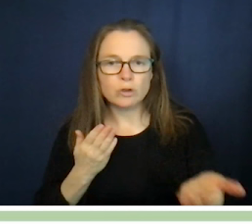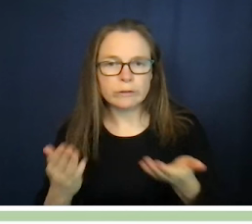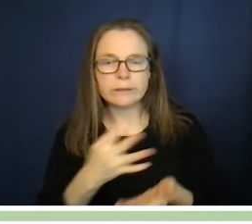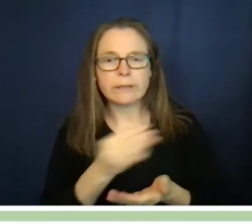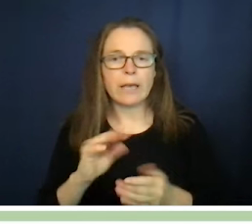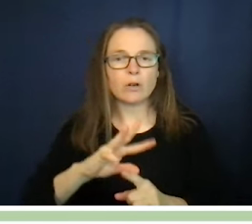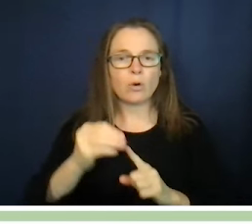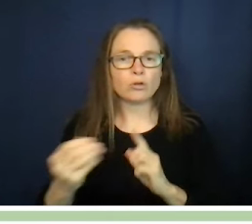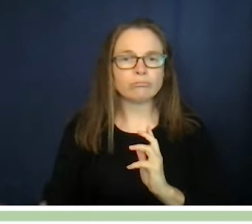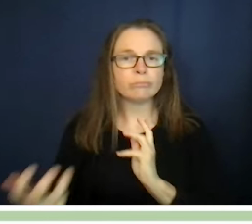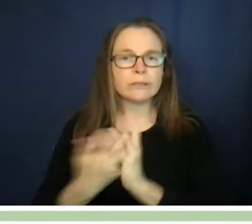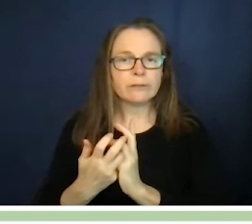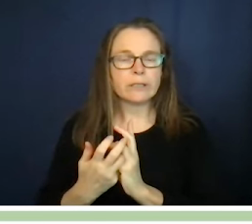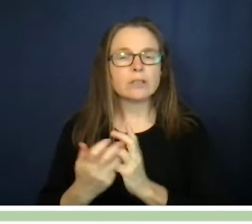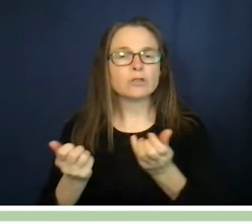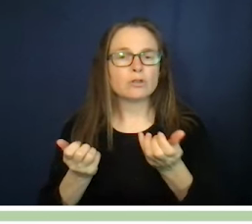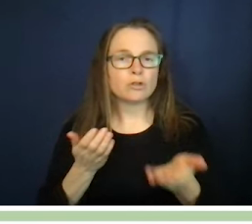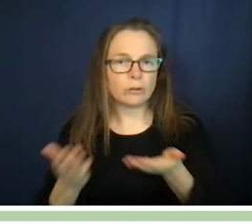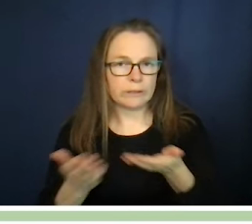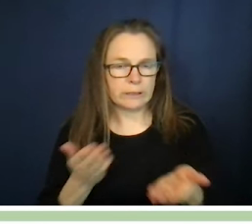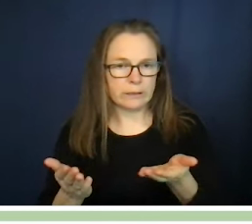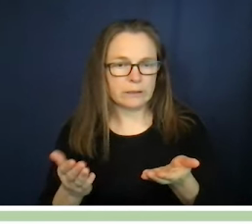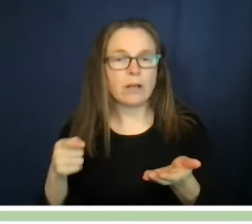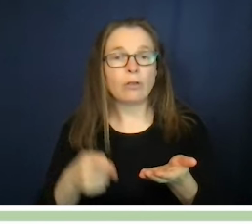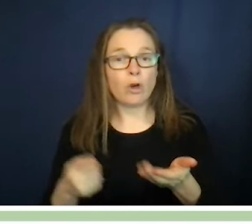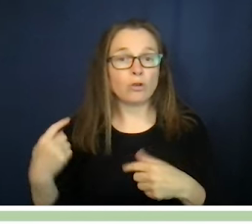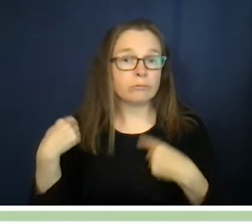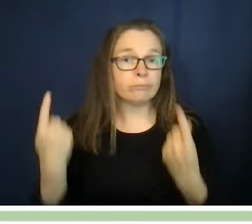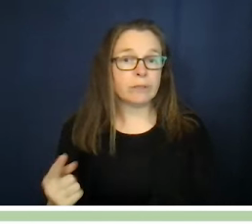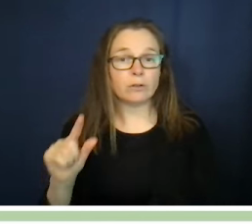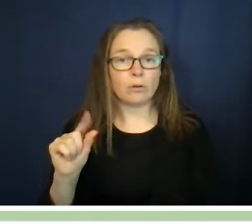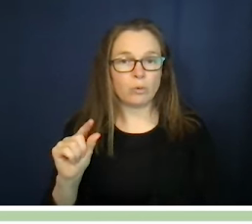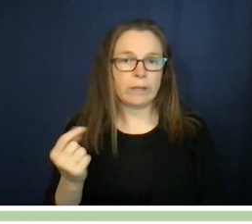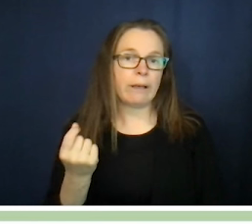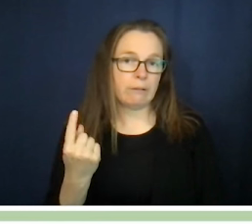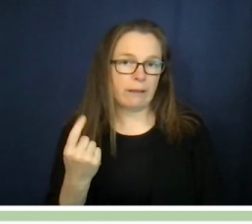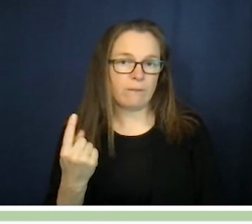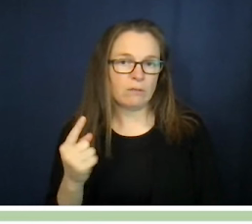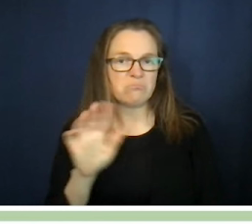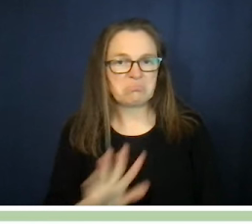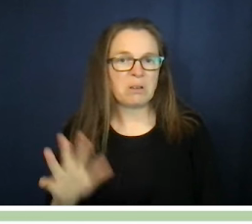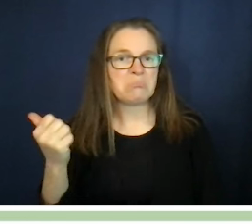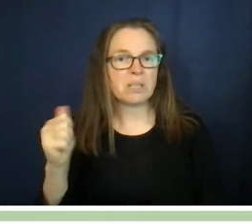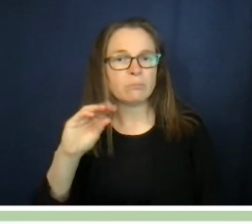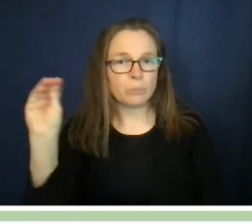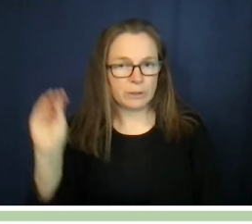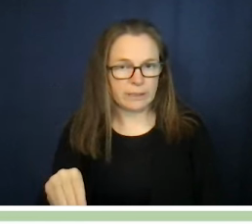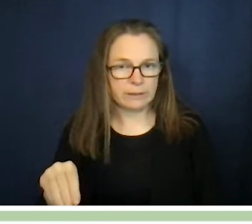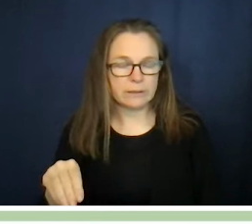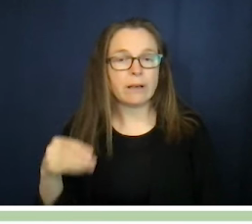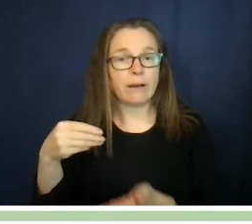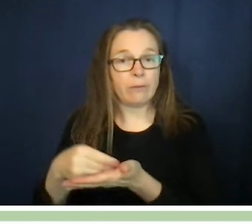our culturally specific services, which historically in 2011, which was about 10% of our